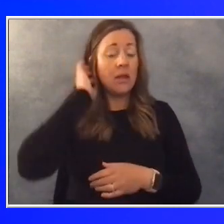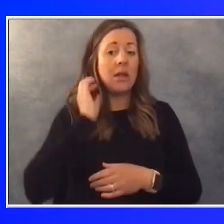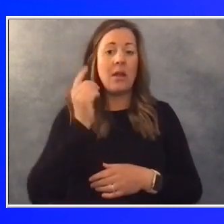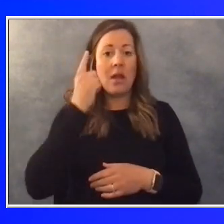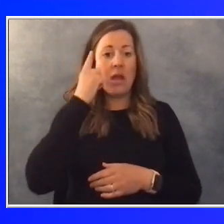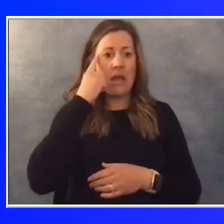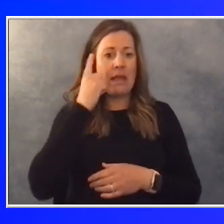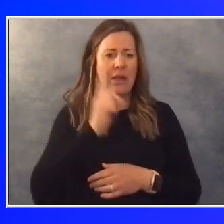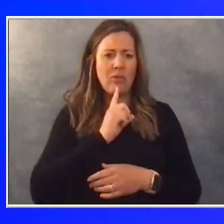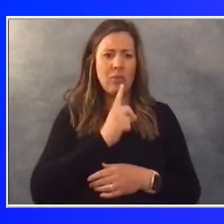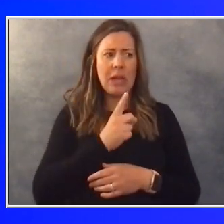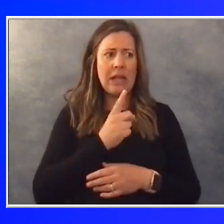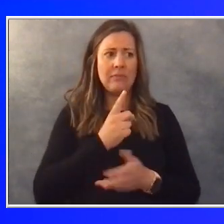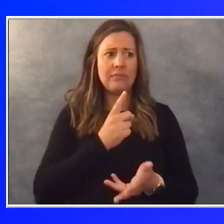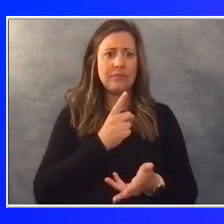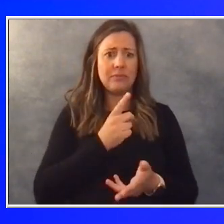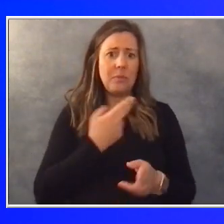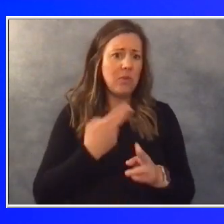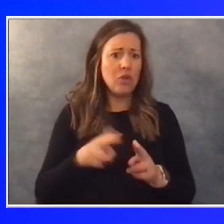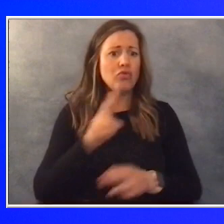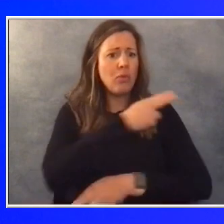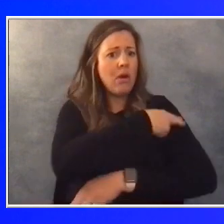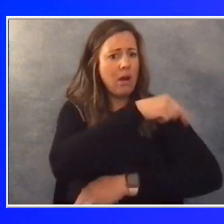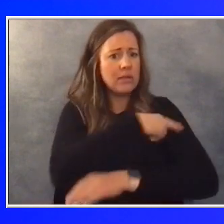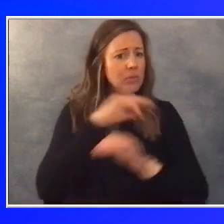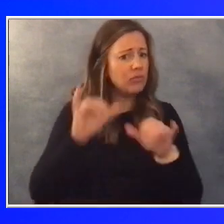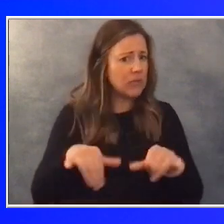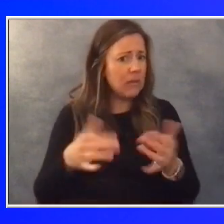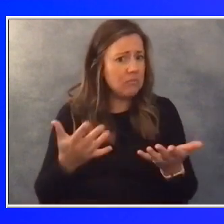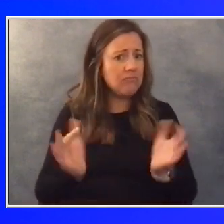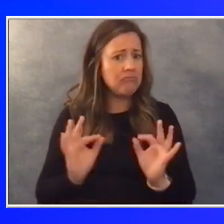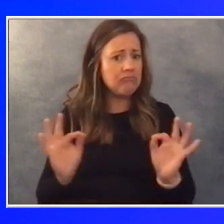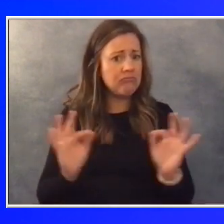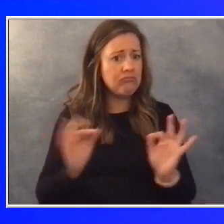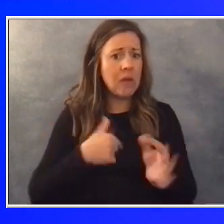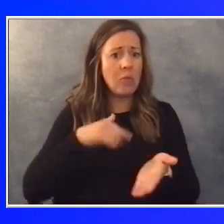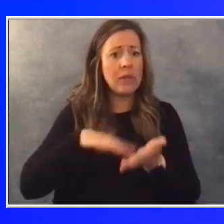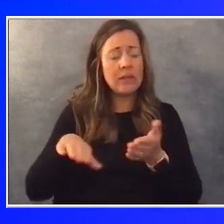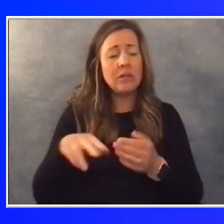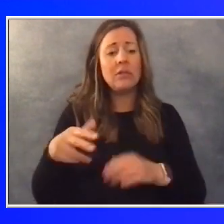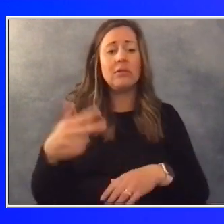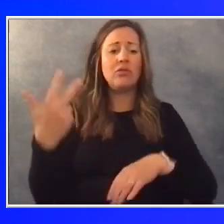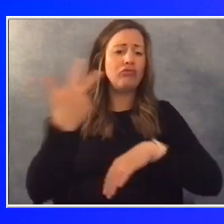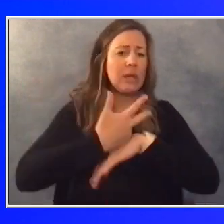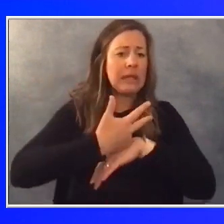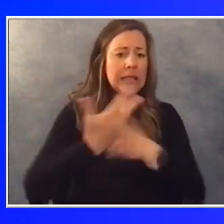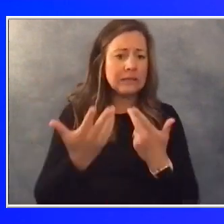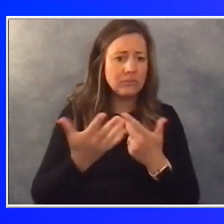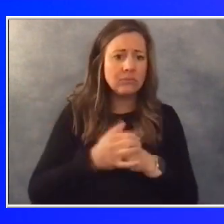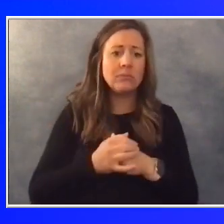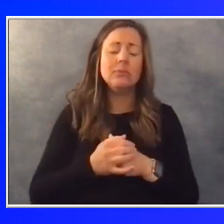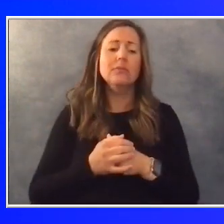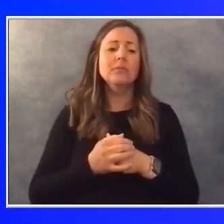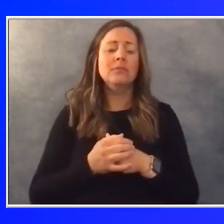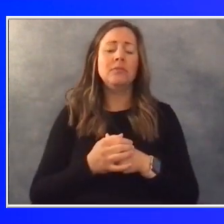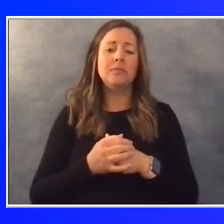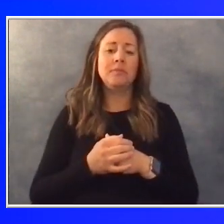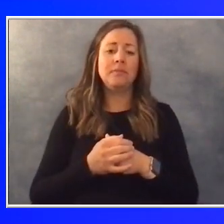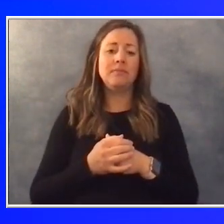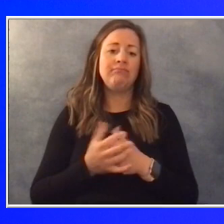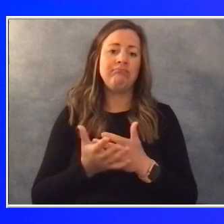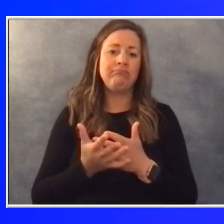scale, a relatively short hospital course. I was discharged after 3.5 days, which is, thanks to